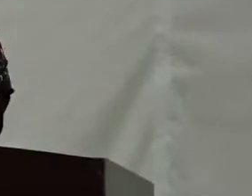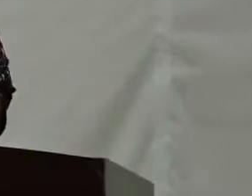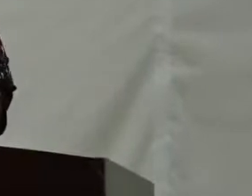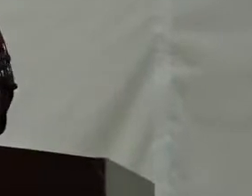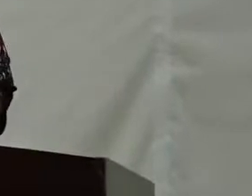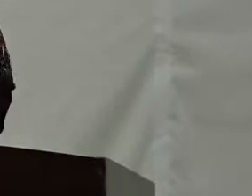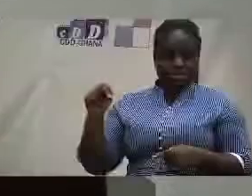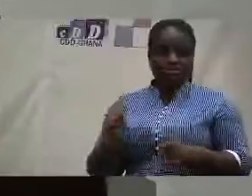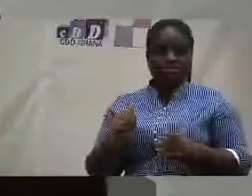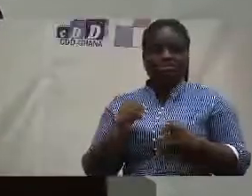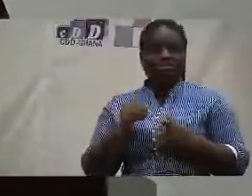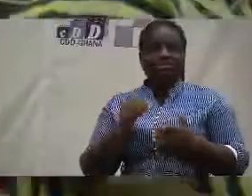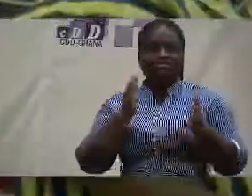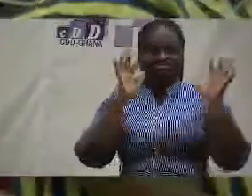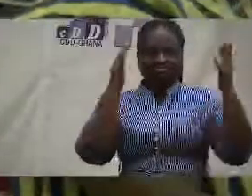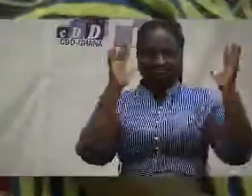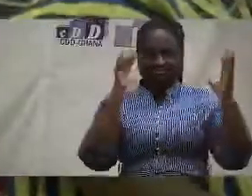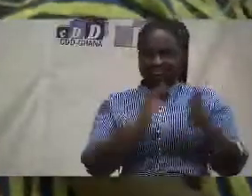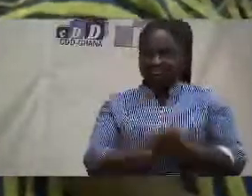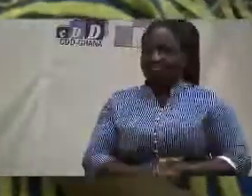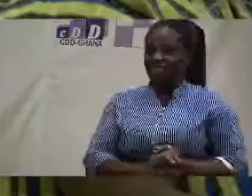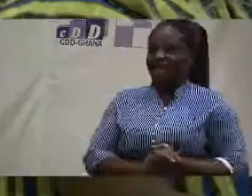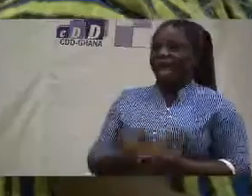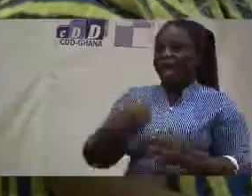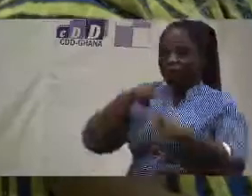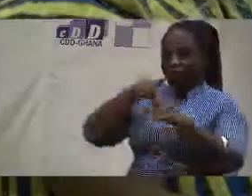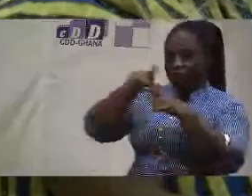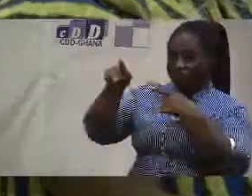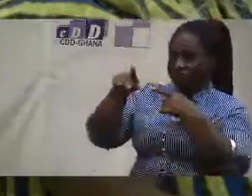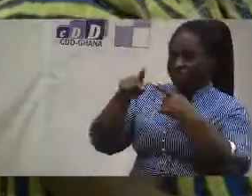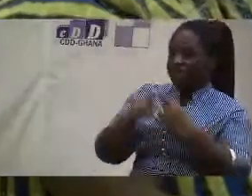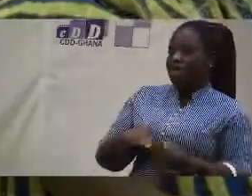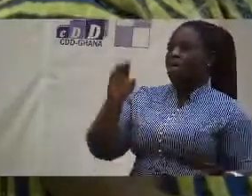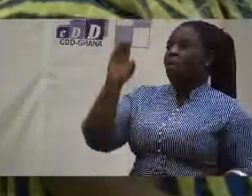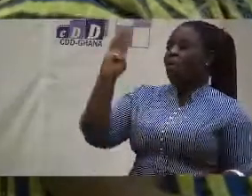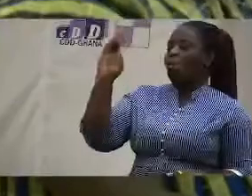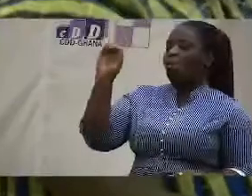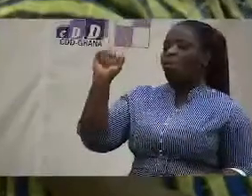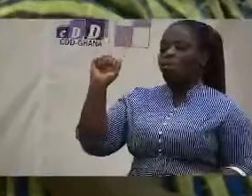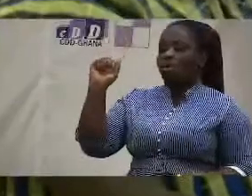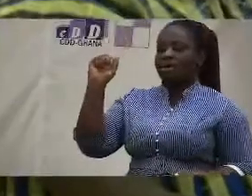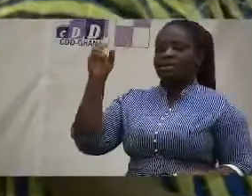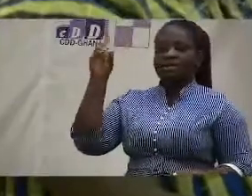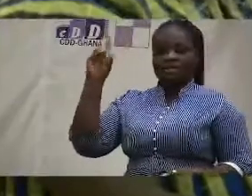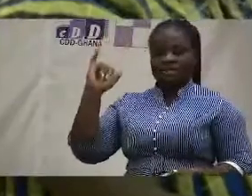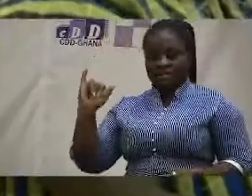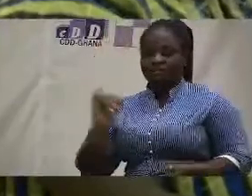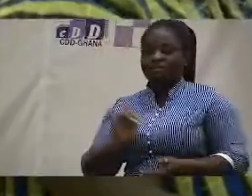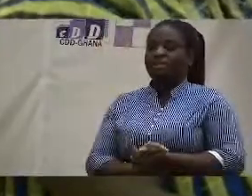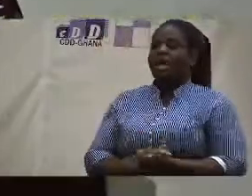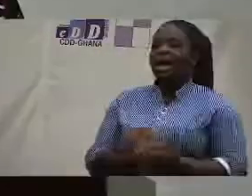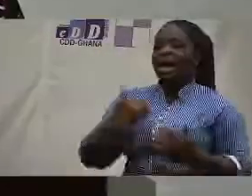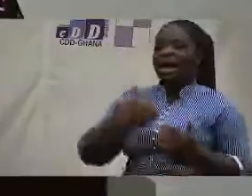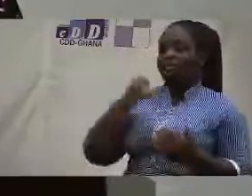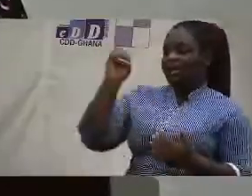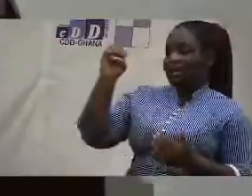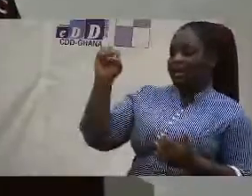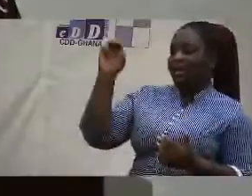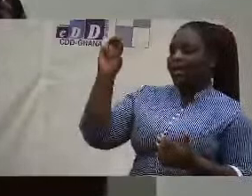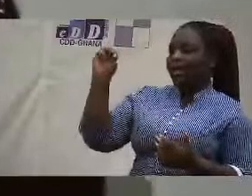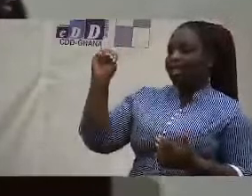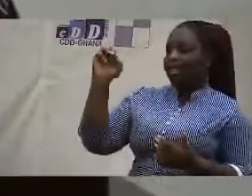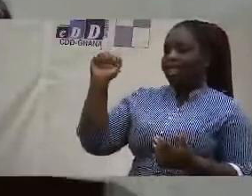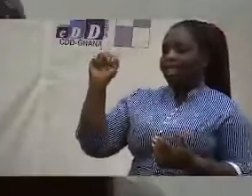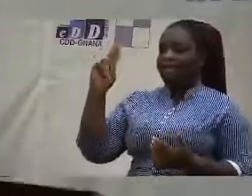once again with a round of applause. We also have Professor Jima Buedi in our midst. We have Professor Emmanuel Akwete